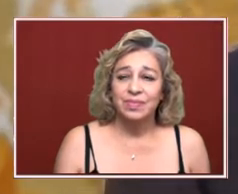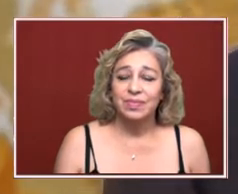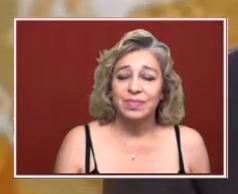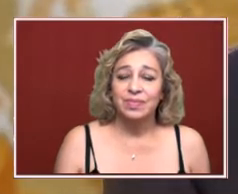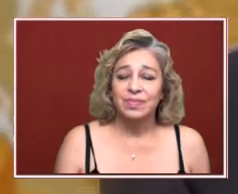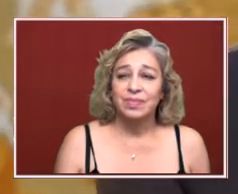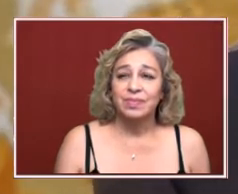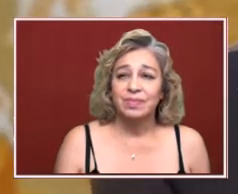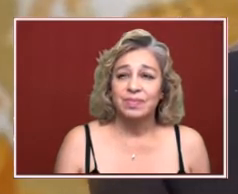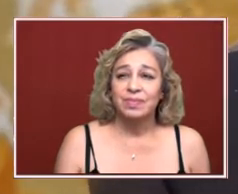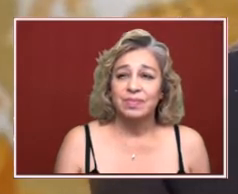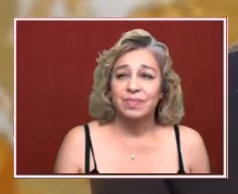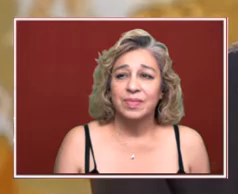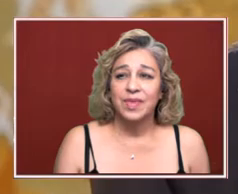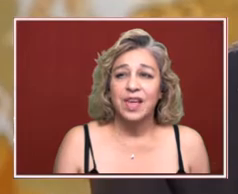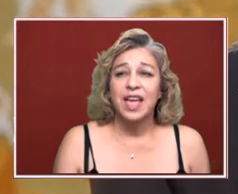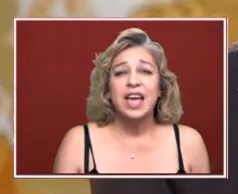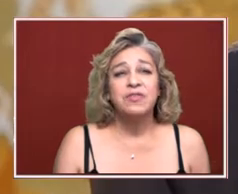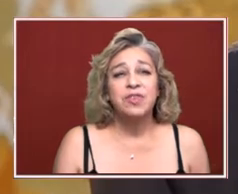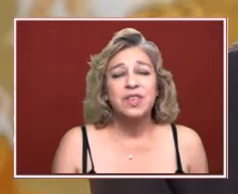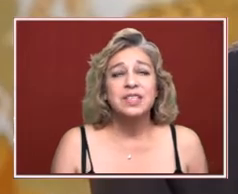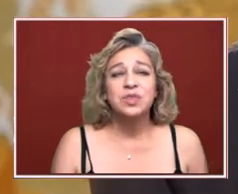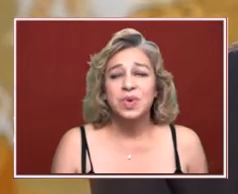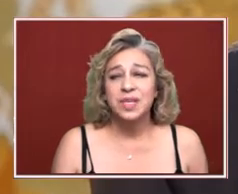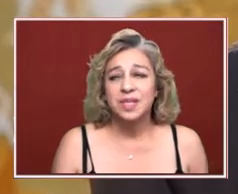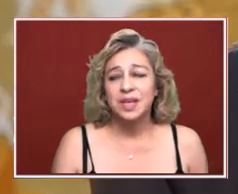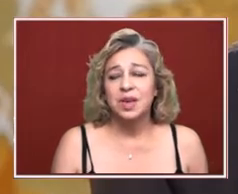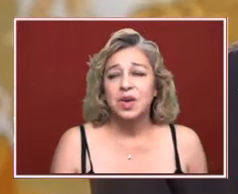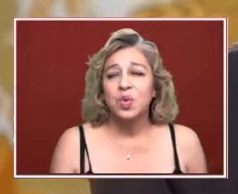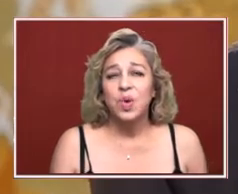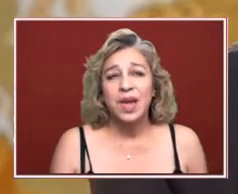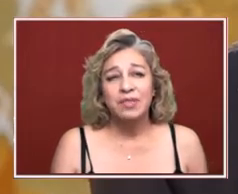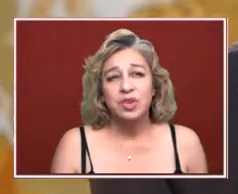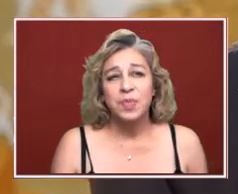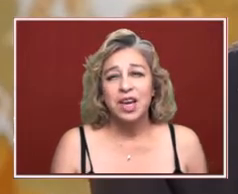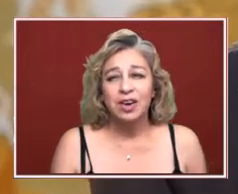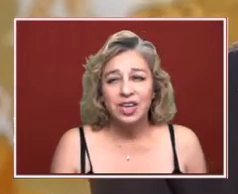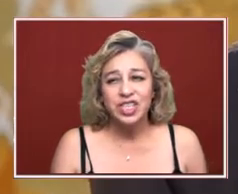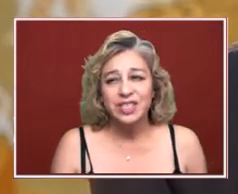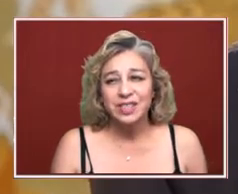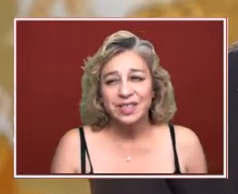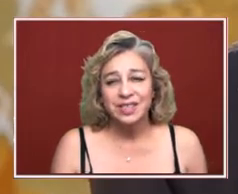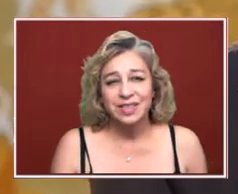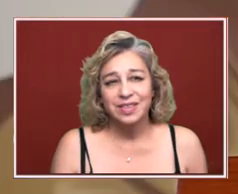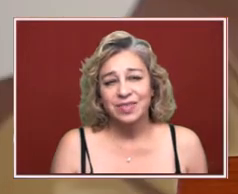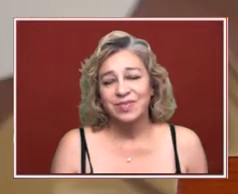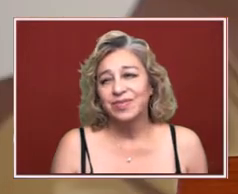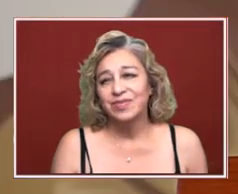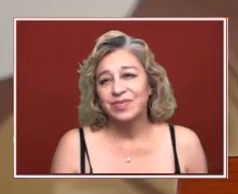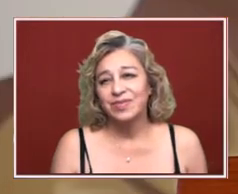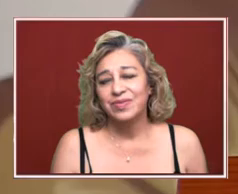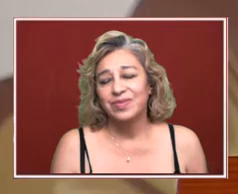Tenemos por eso que cuidar. And for this reason, we have to be cautious.